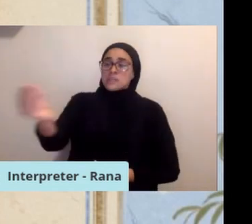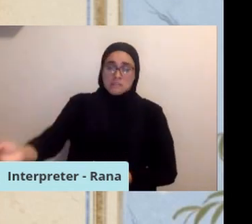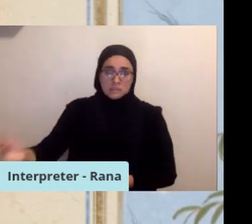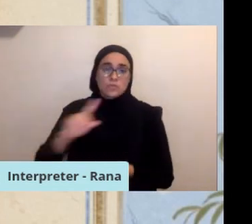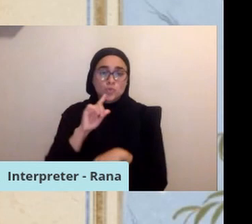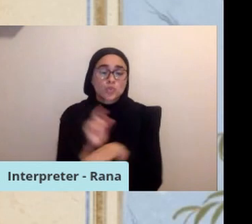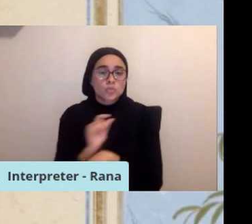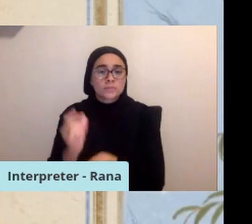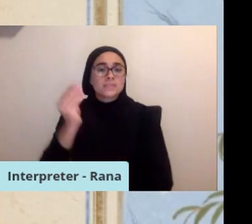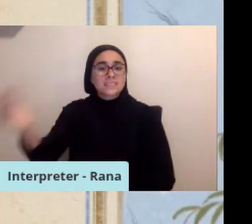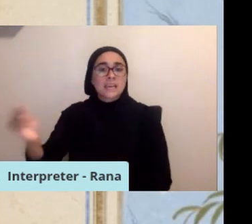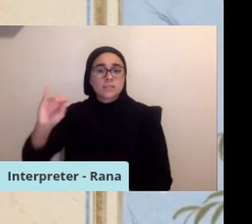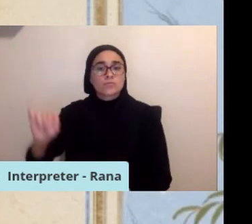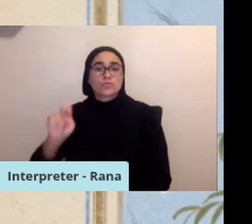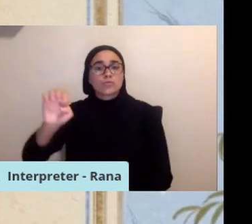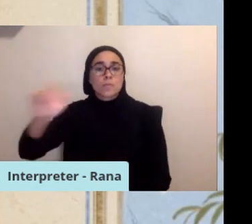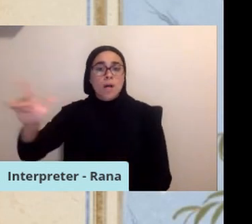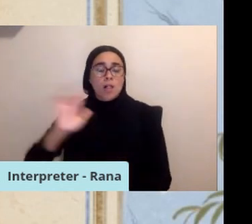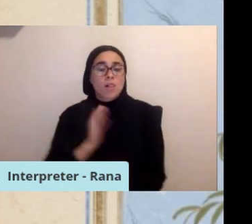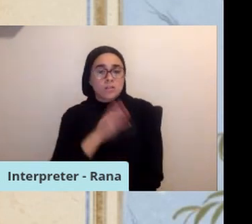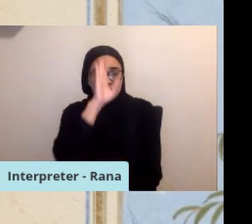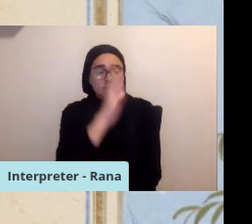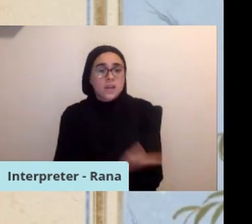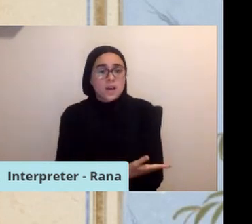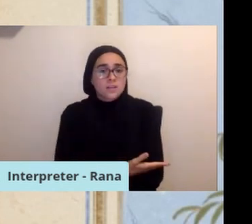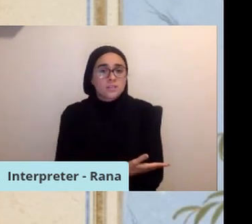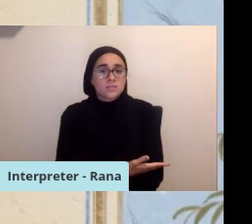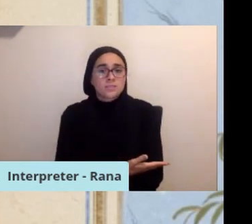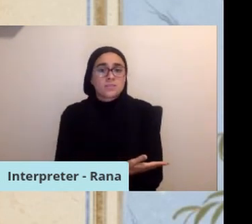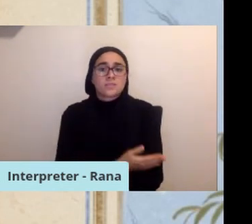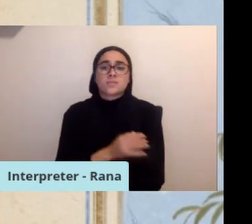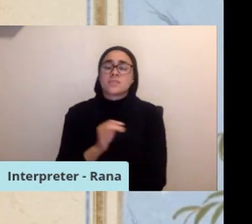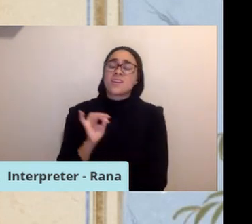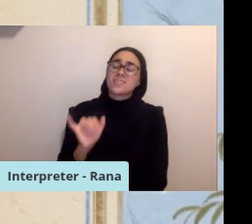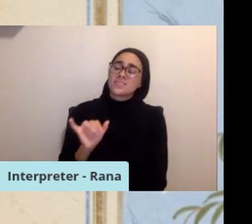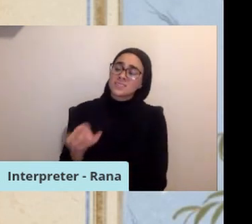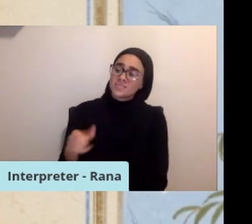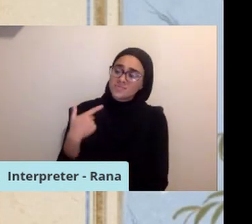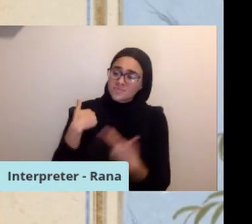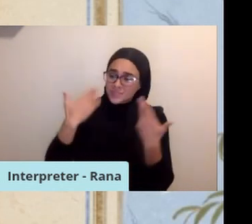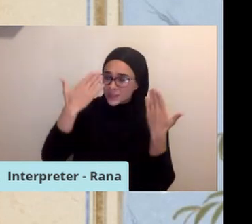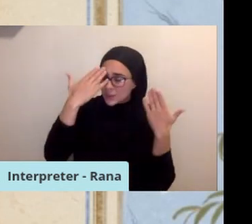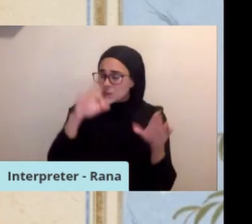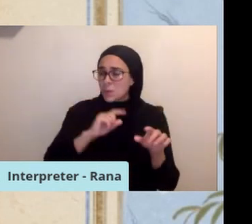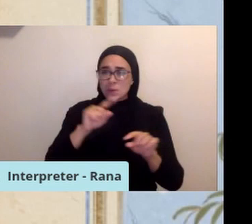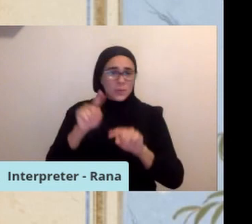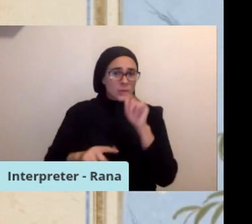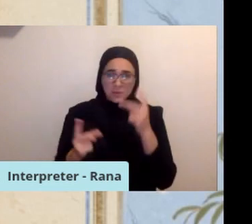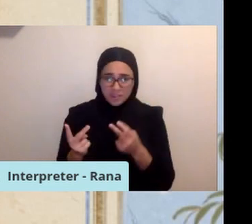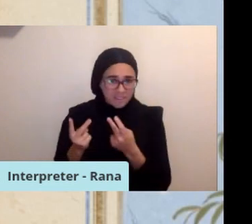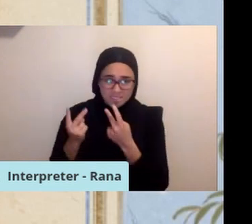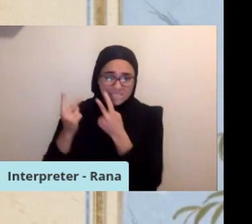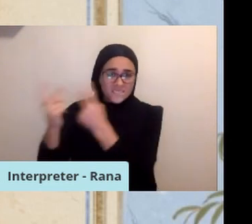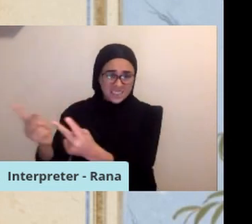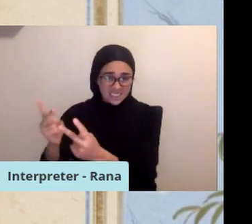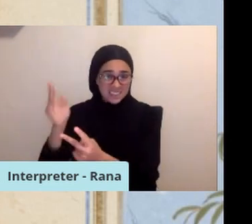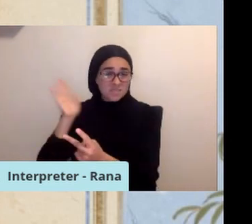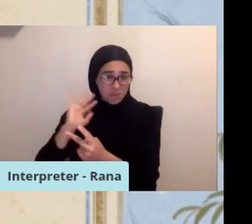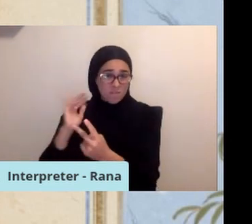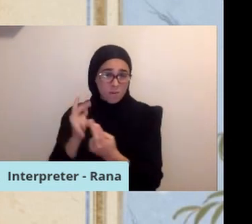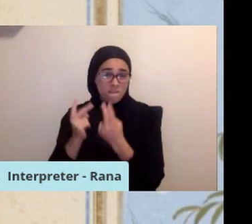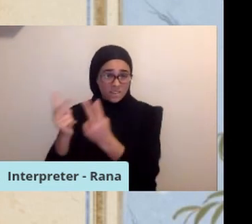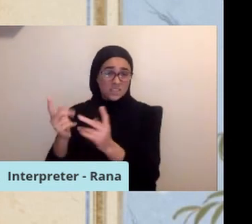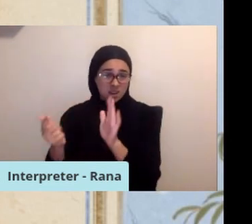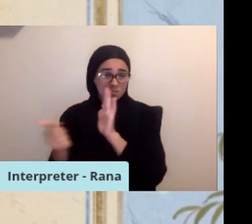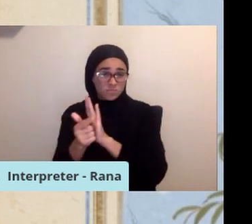that the unknown, the not knowing, and the fact that you couldn't visit, there was a time when visitors were not allowed,